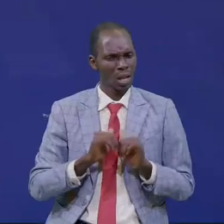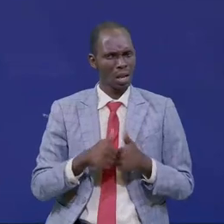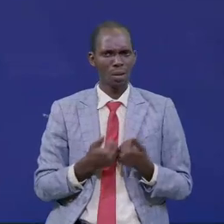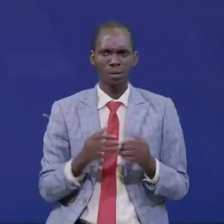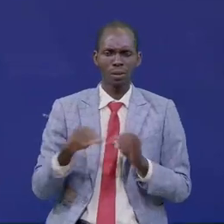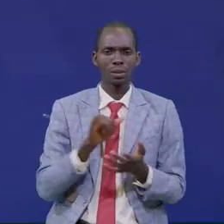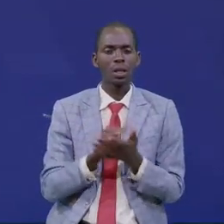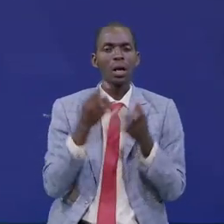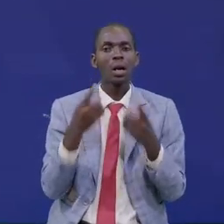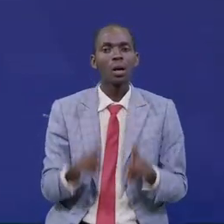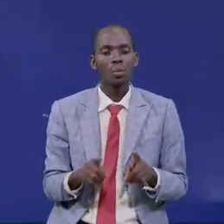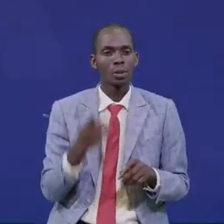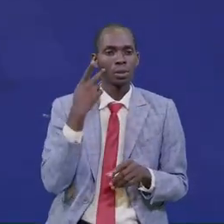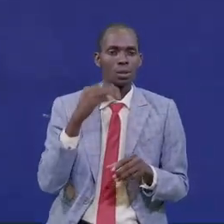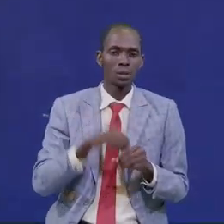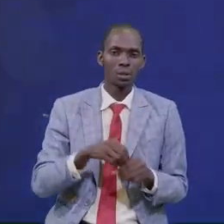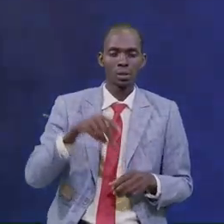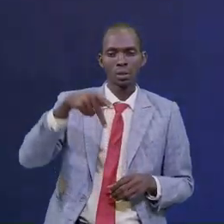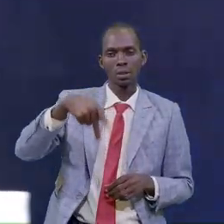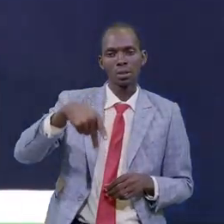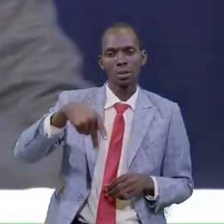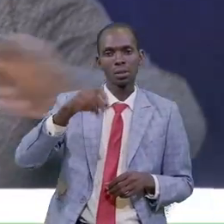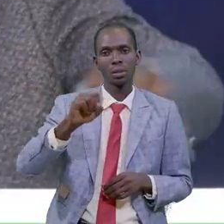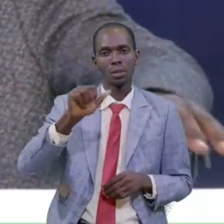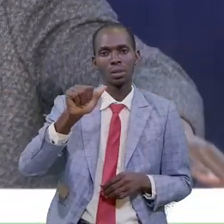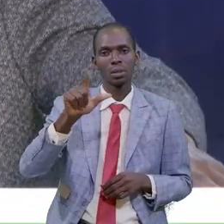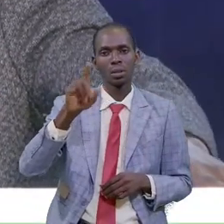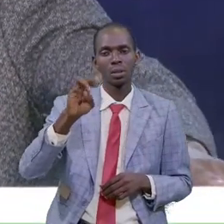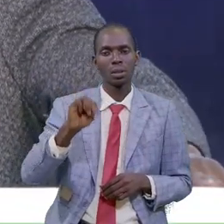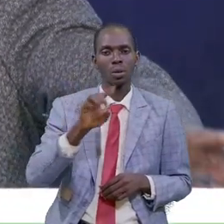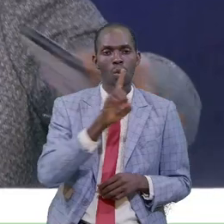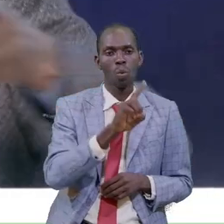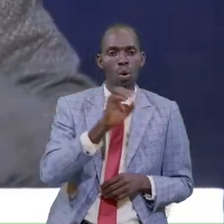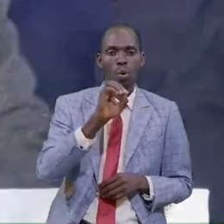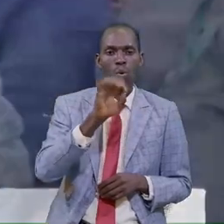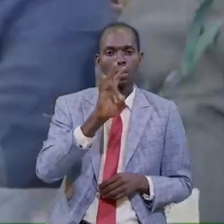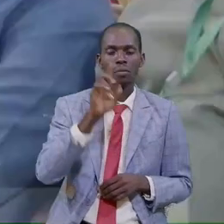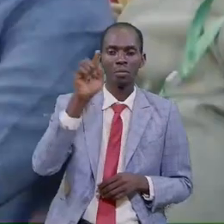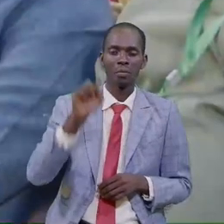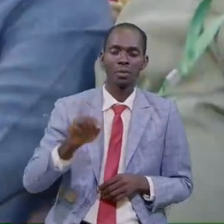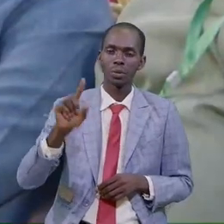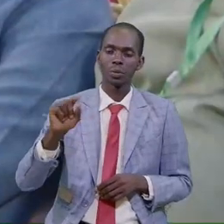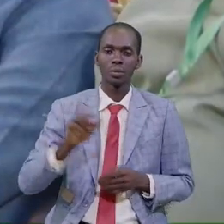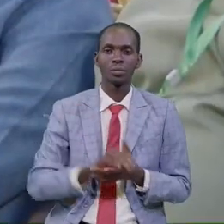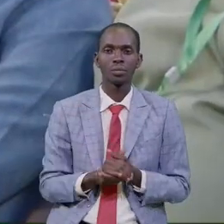Psalm 107, reading from verse 20. Comment cela s'est passé? Psalm